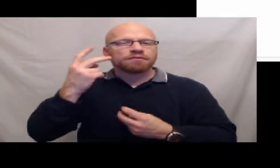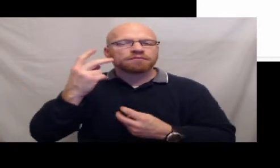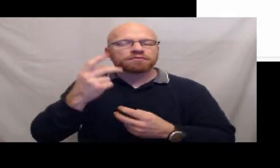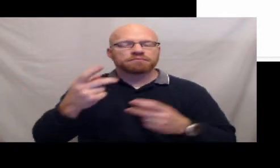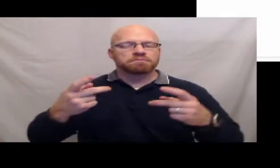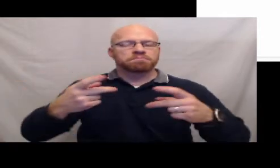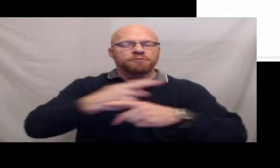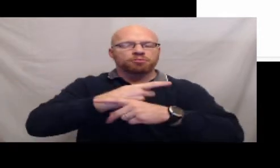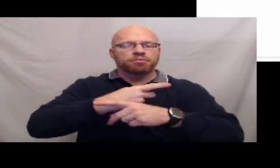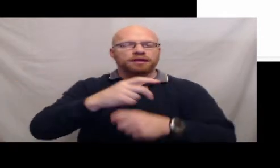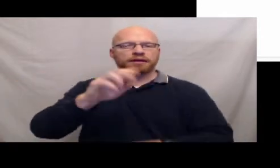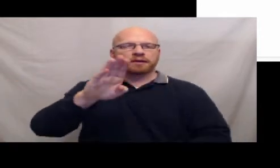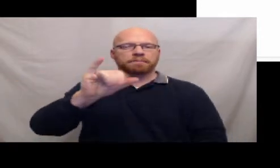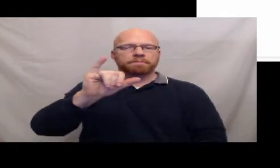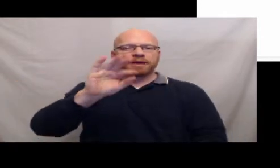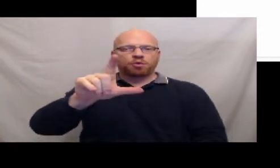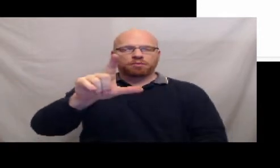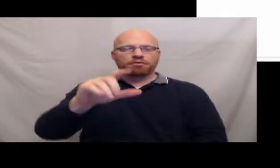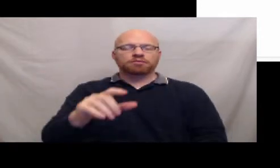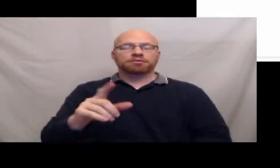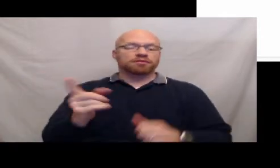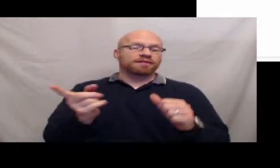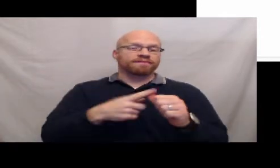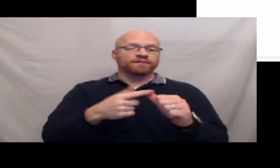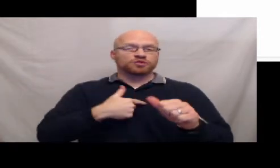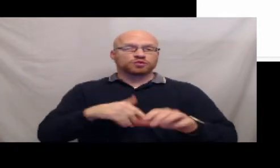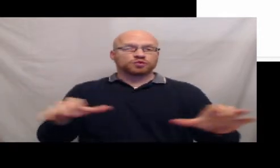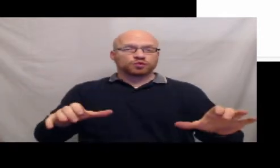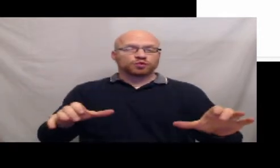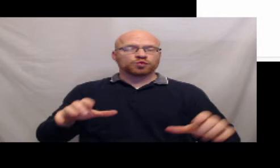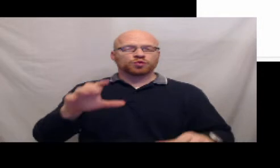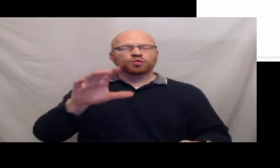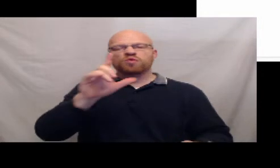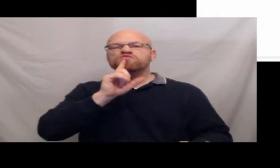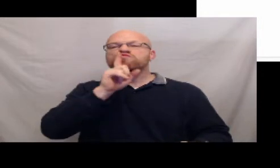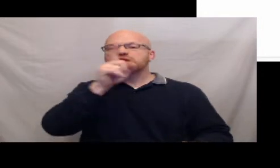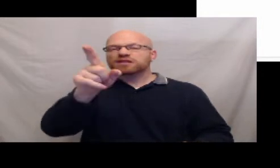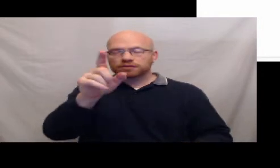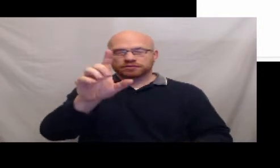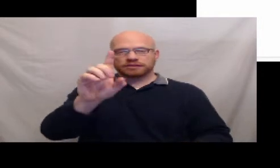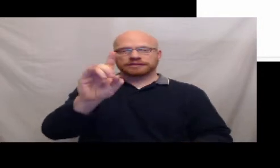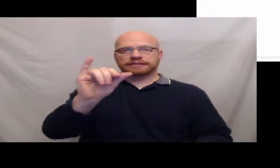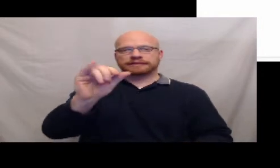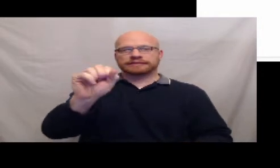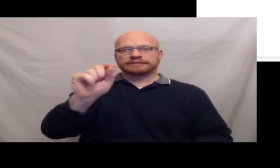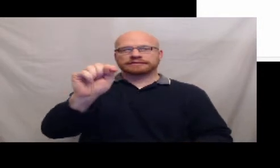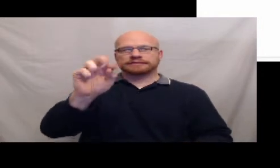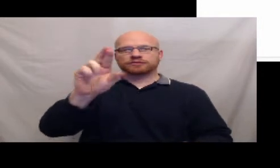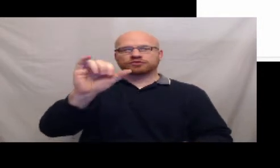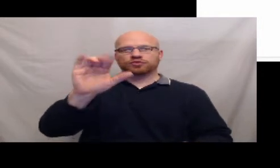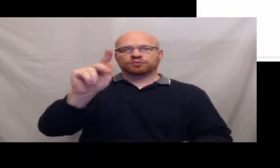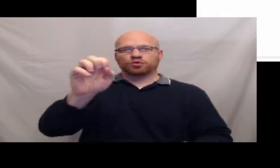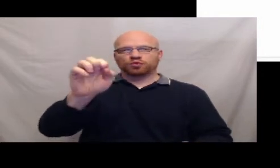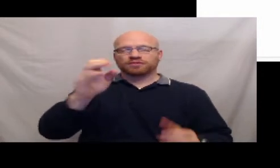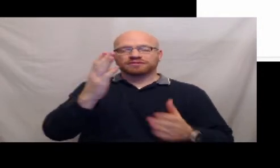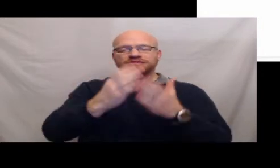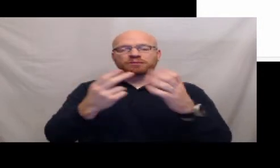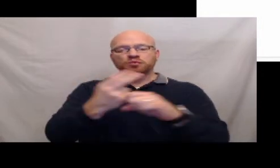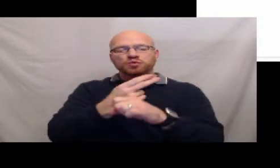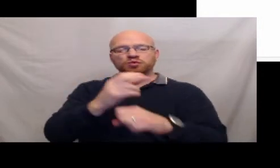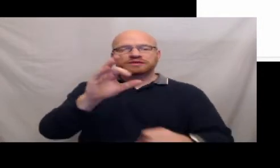So, as we look back and multiply our binomials, first thing we'll do is distribute.